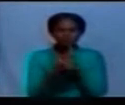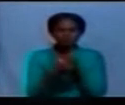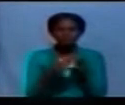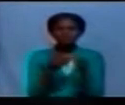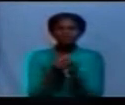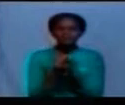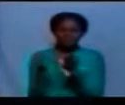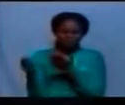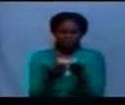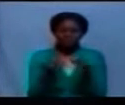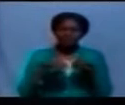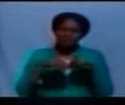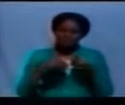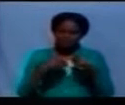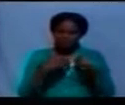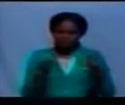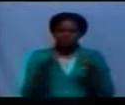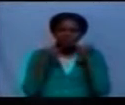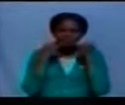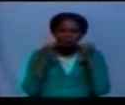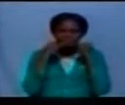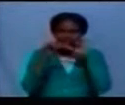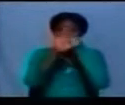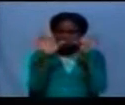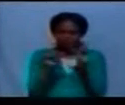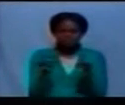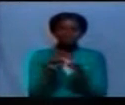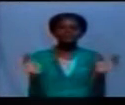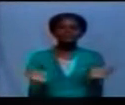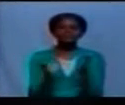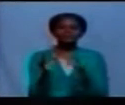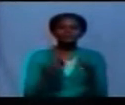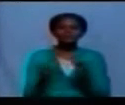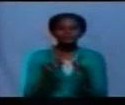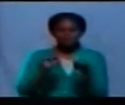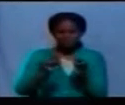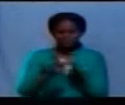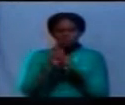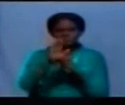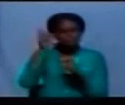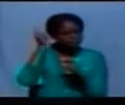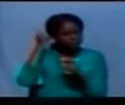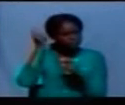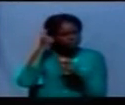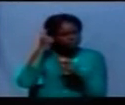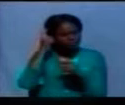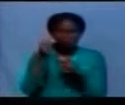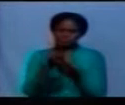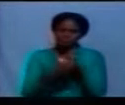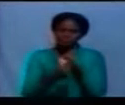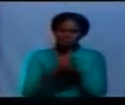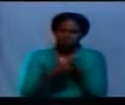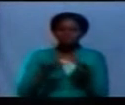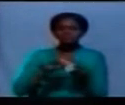need to bring out the information louder and clear and encourage people to change their mindset. That saving